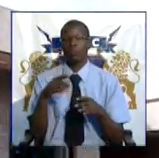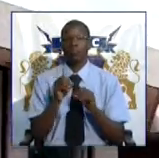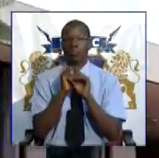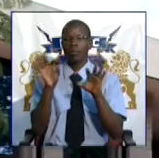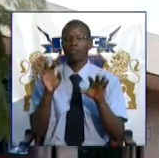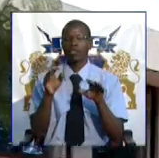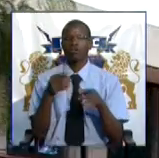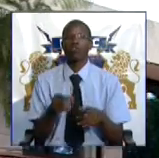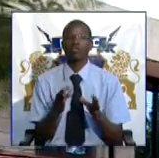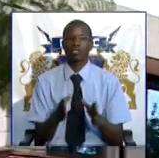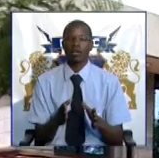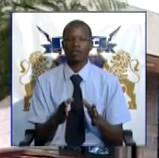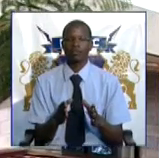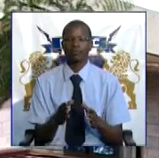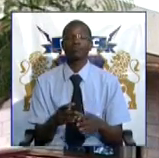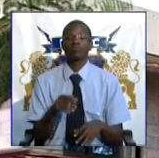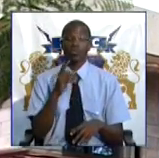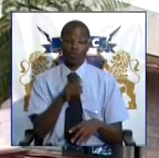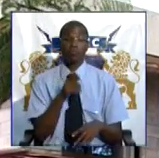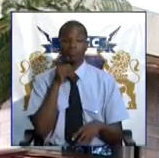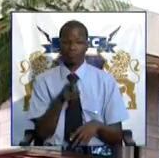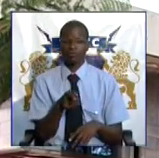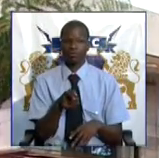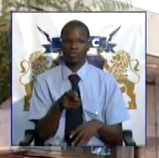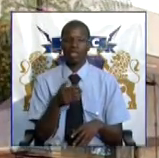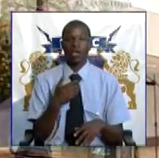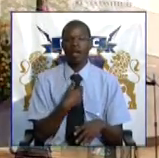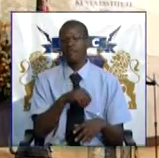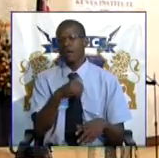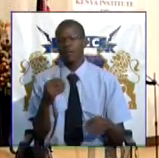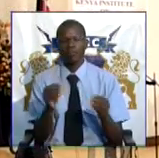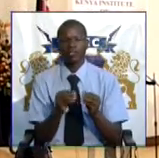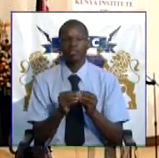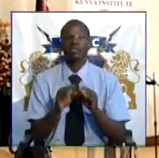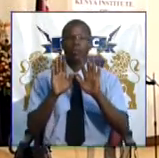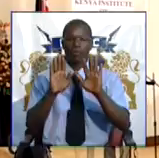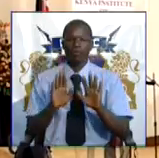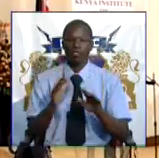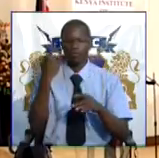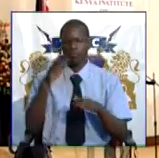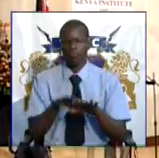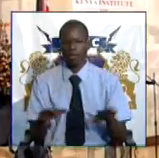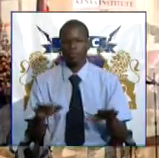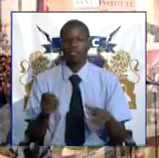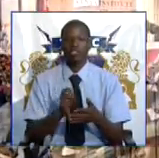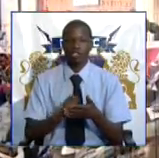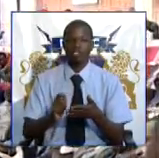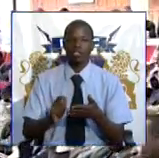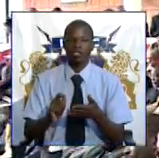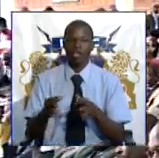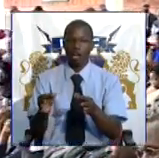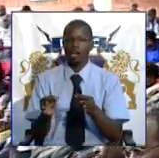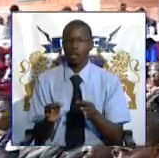It is on this basis that during a high-powered meeting of permanent secretaries, accounting